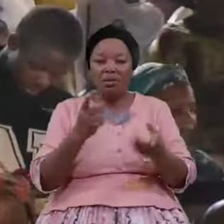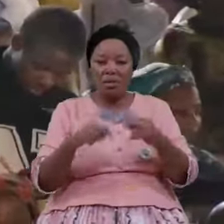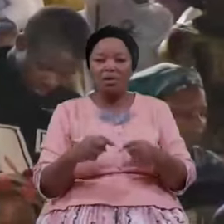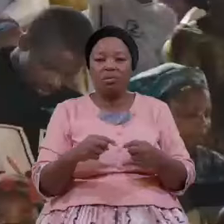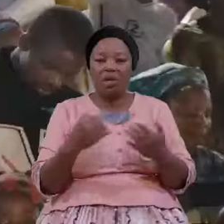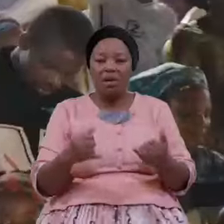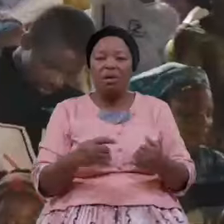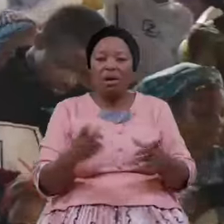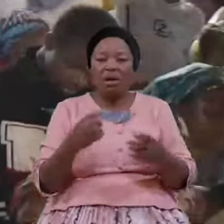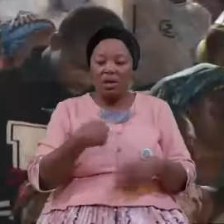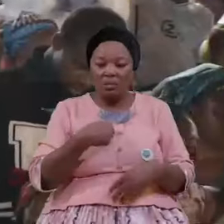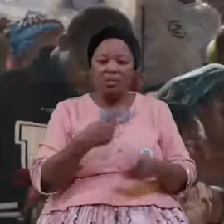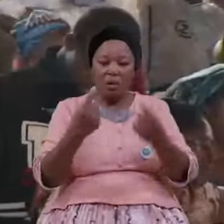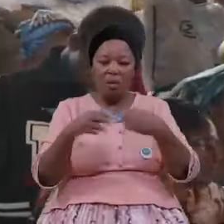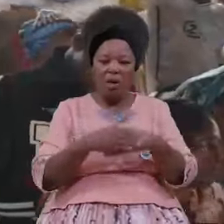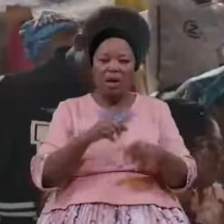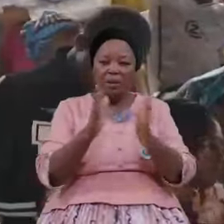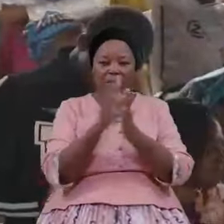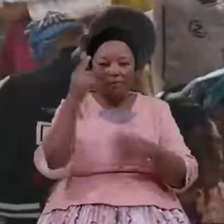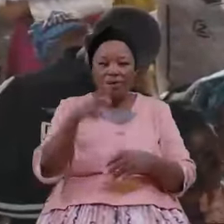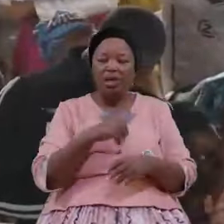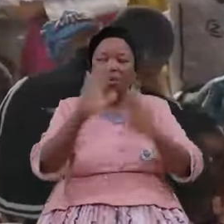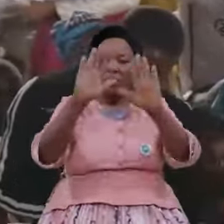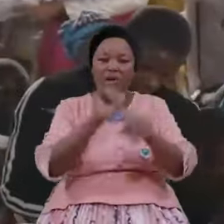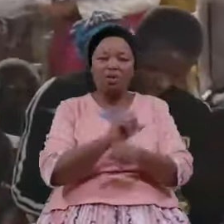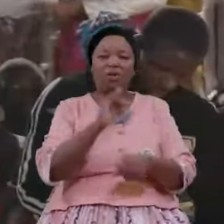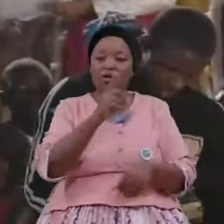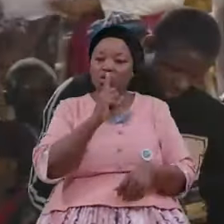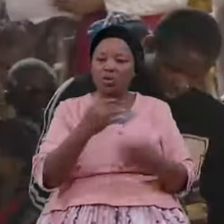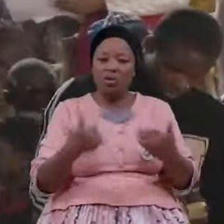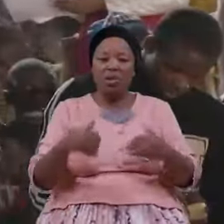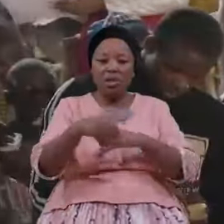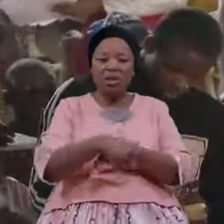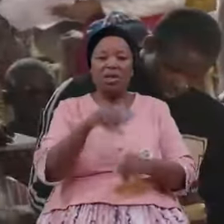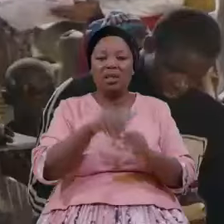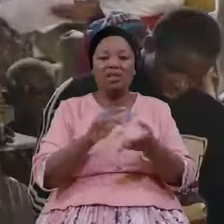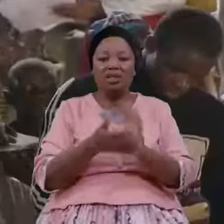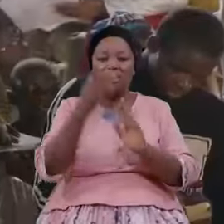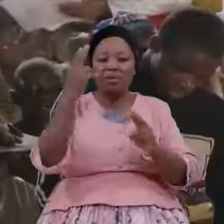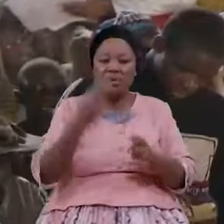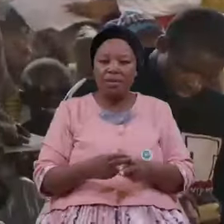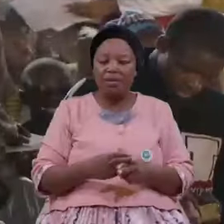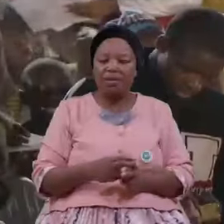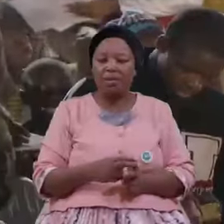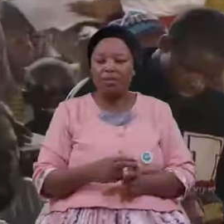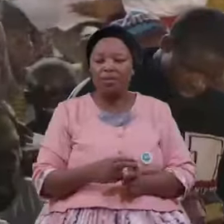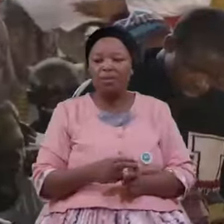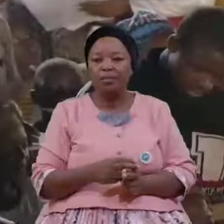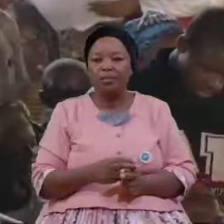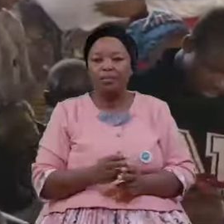for you. Your miracle is guaranteed tonight in Jesus' name.